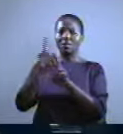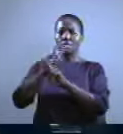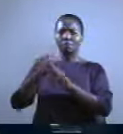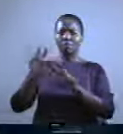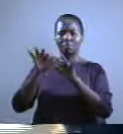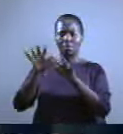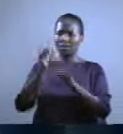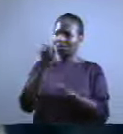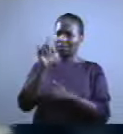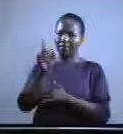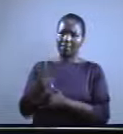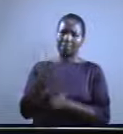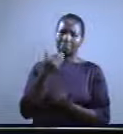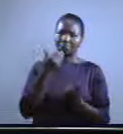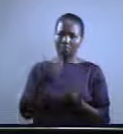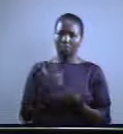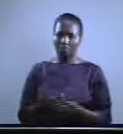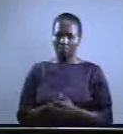South Africans. Thank you.